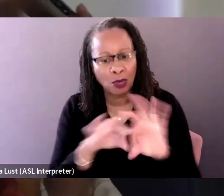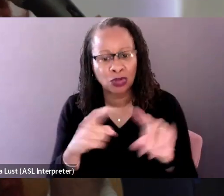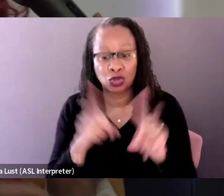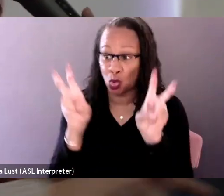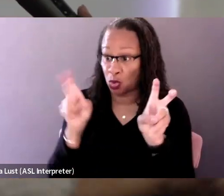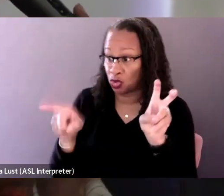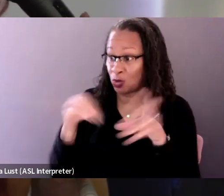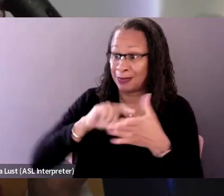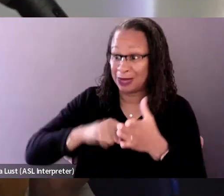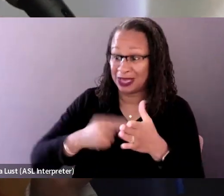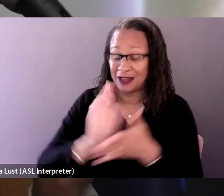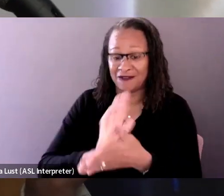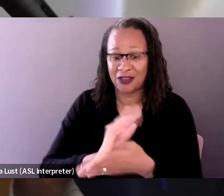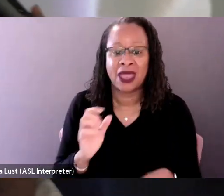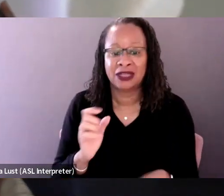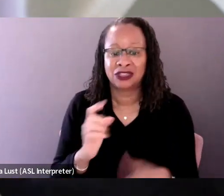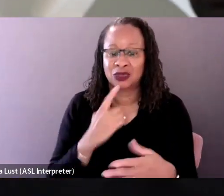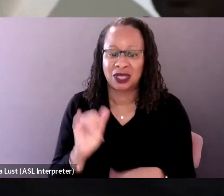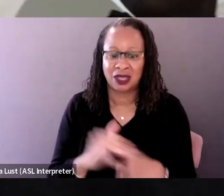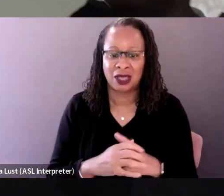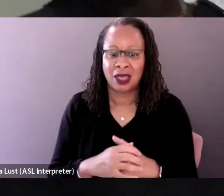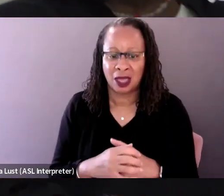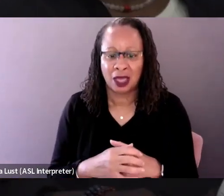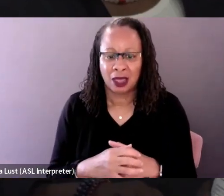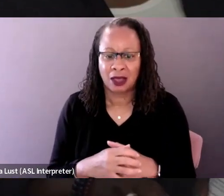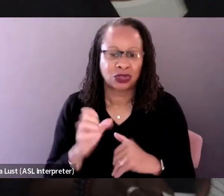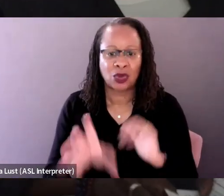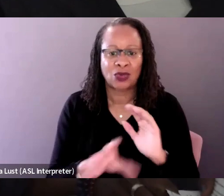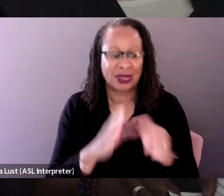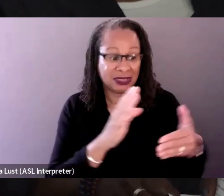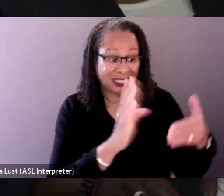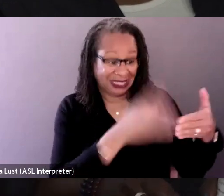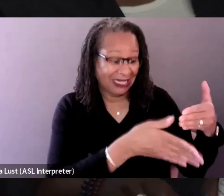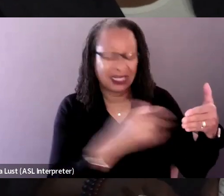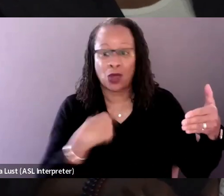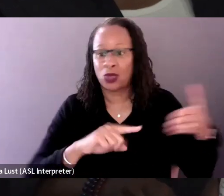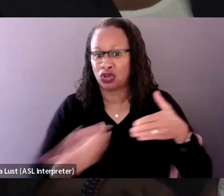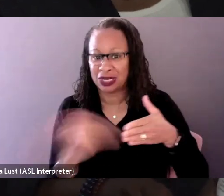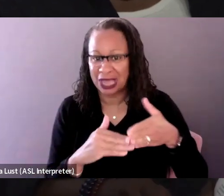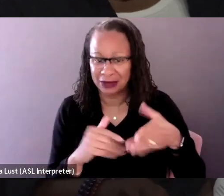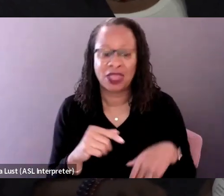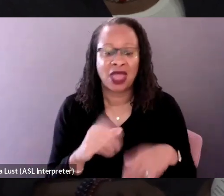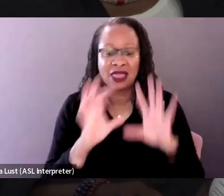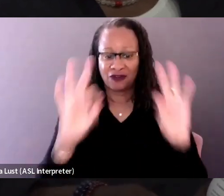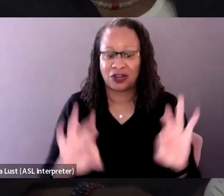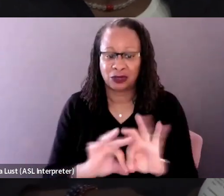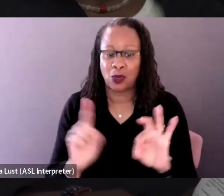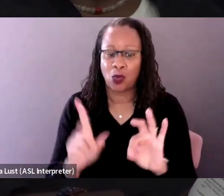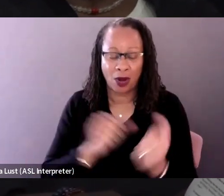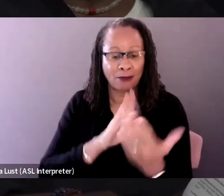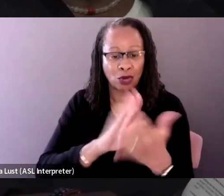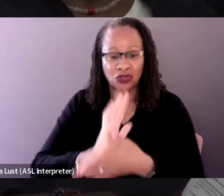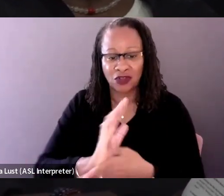this is picking up where something else left off here, right? And like, even this framework for which I'm approaching the film is in many ways like an